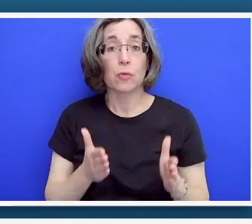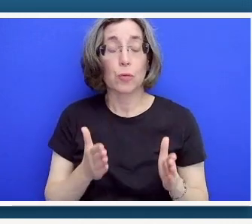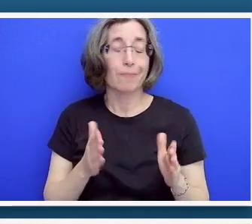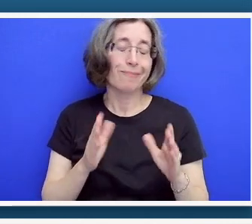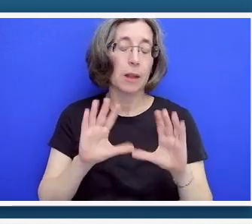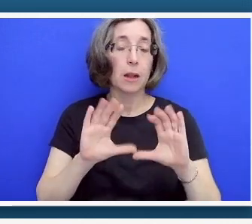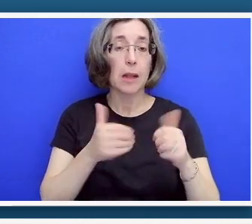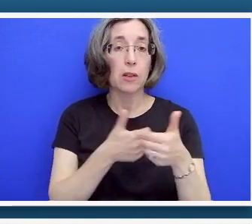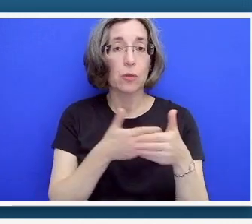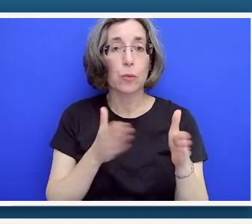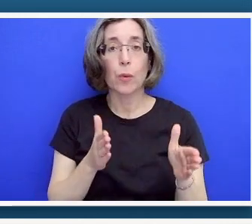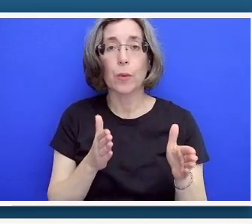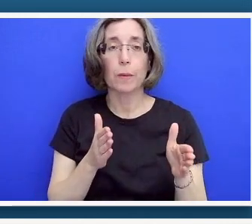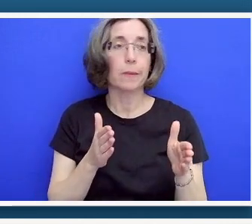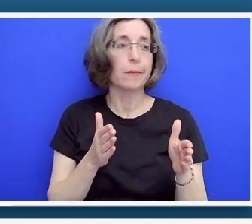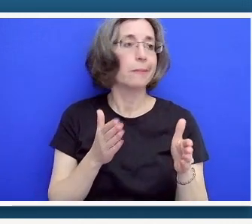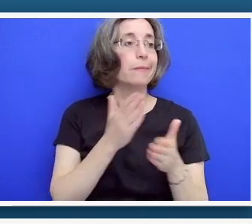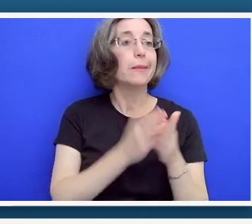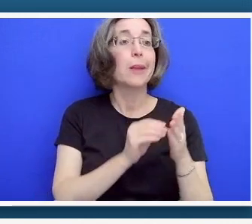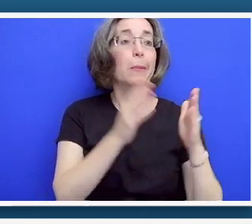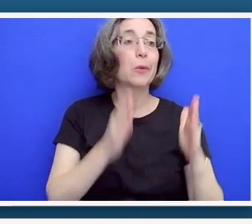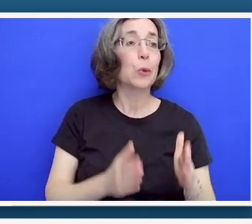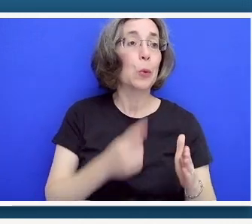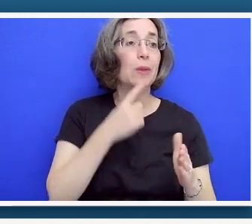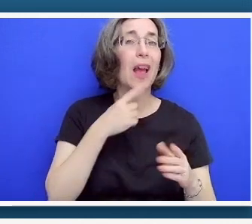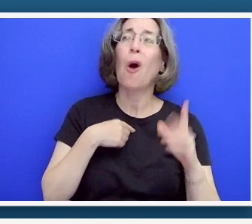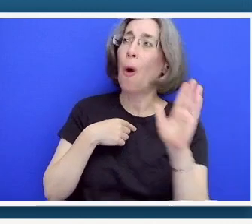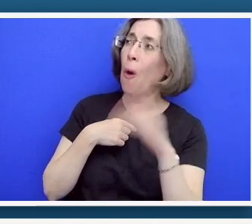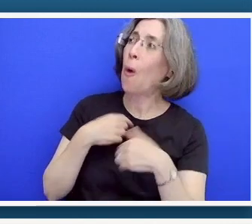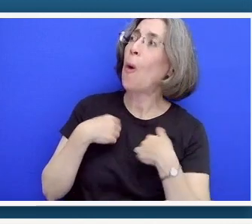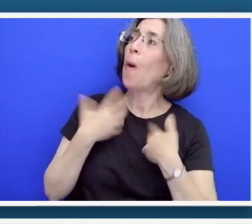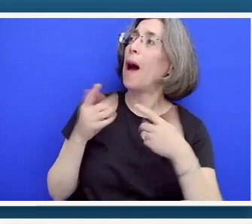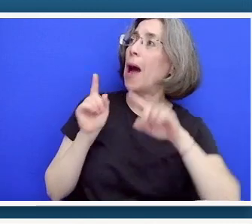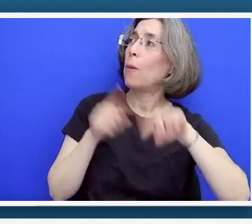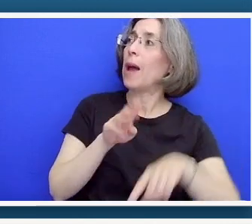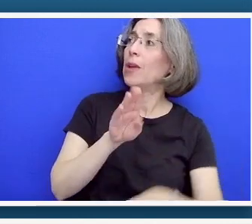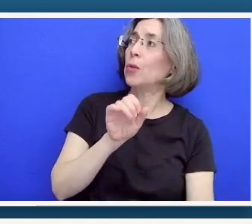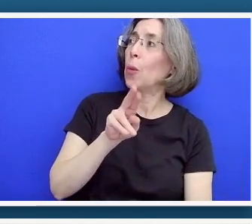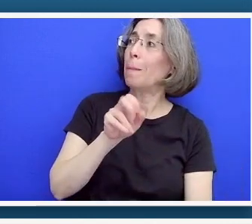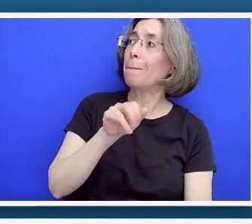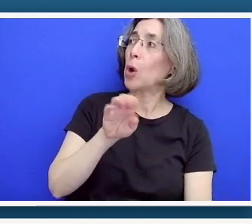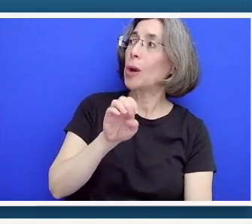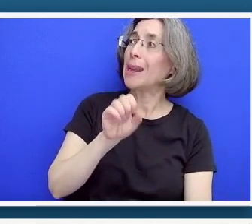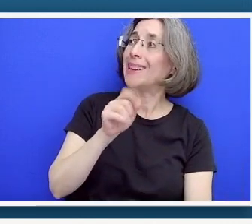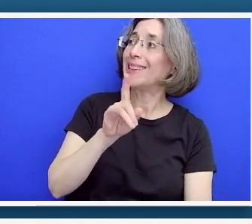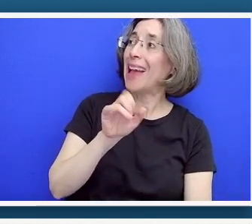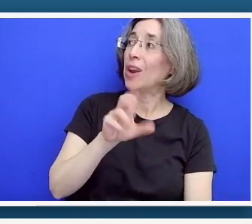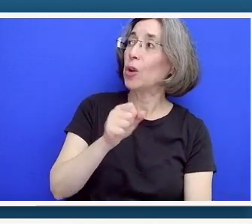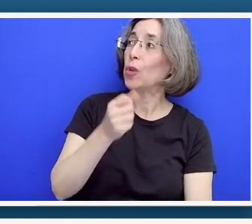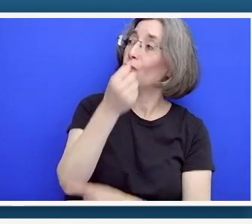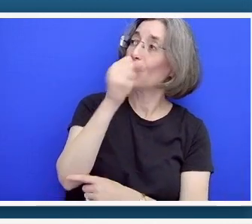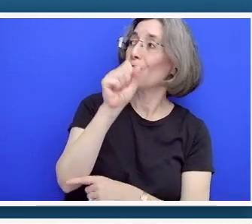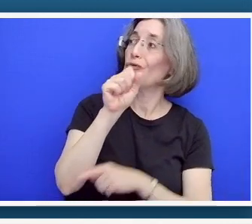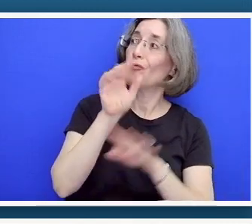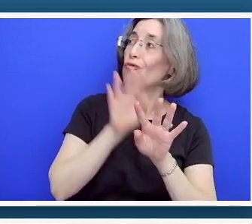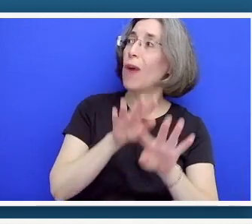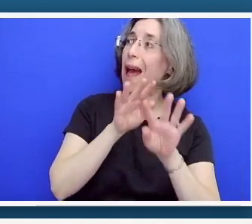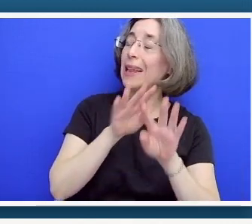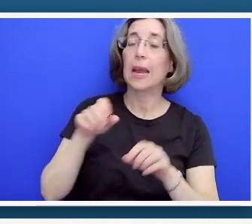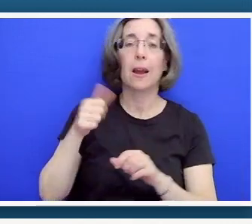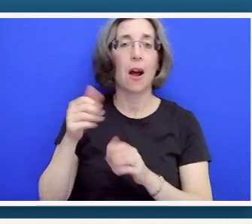Bernie Sanders political rally, and I've had students tell me about the gun store that their parents own. And people come into